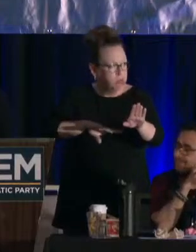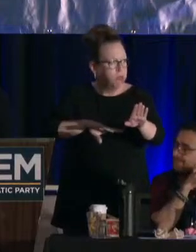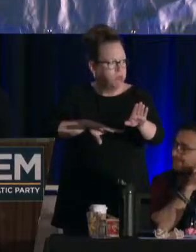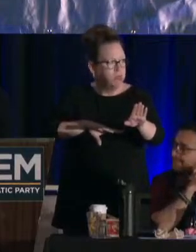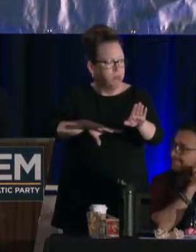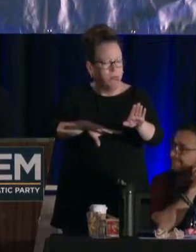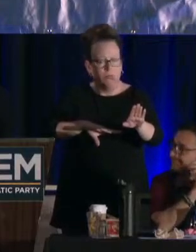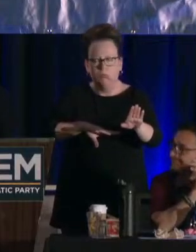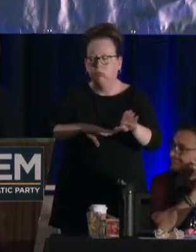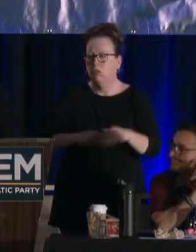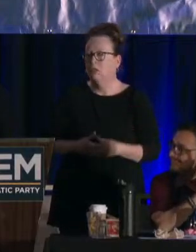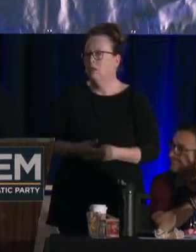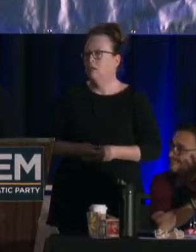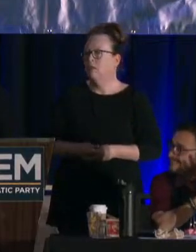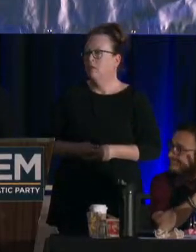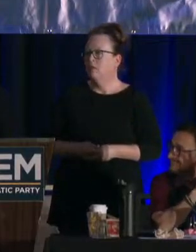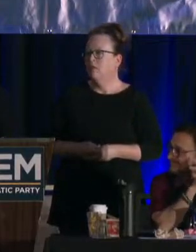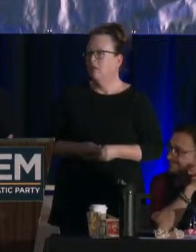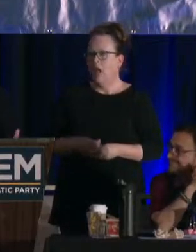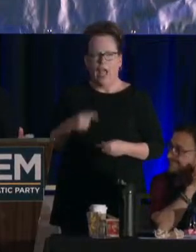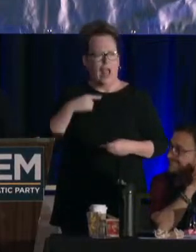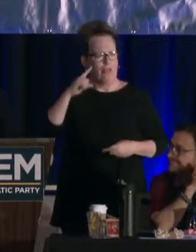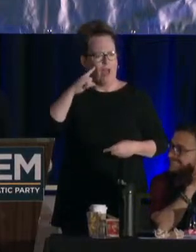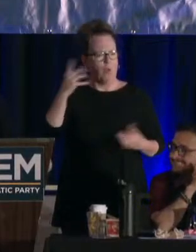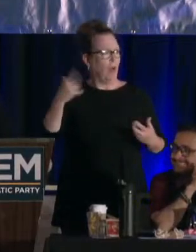I was like, holy shit, what did I miss?